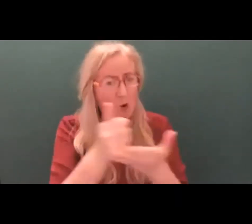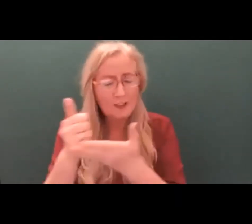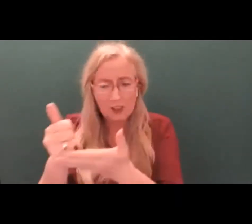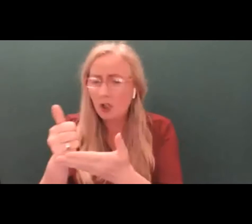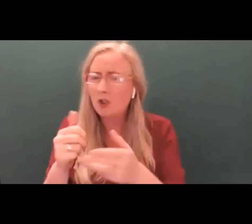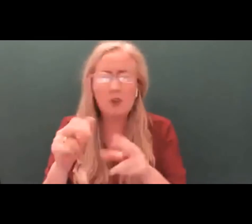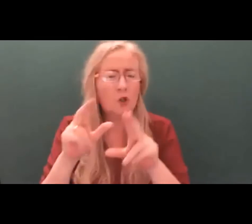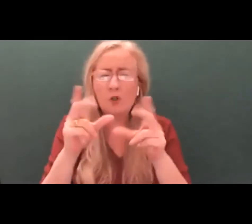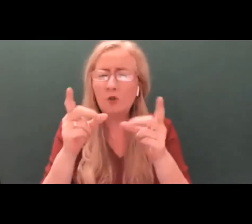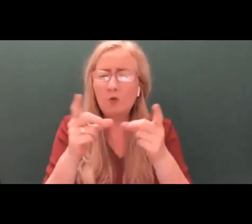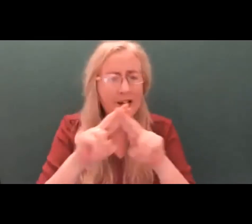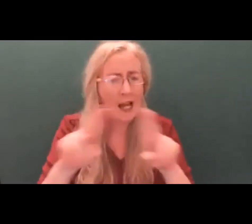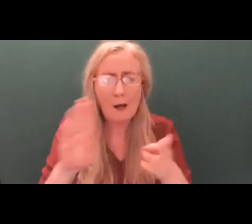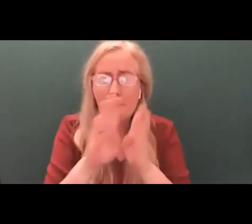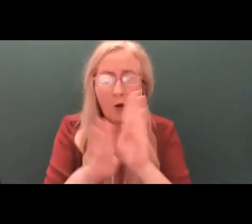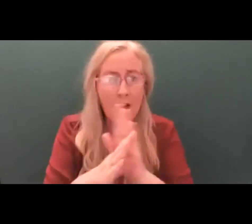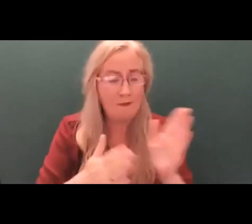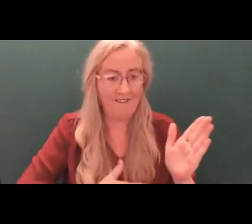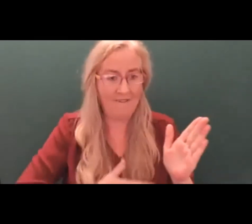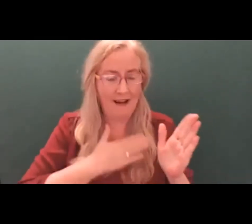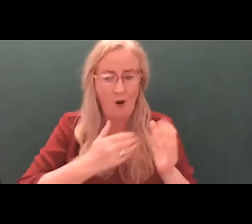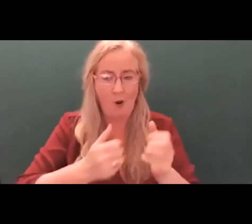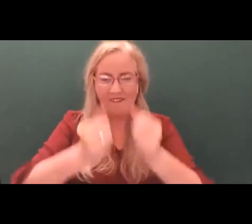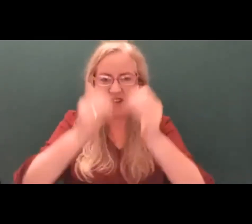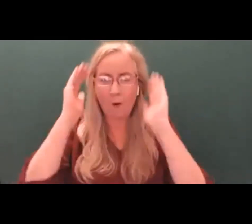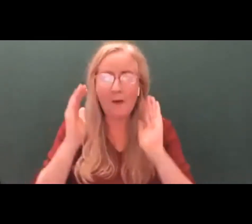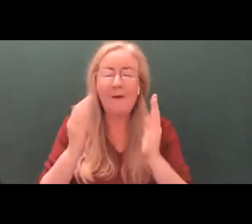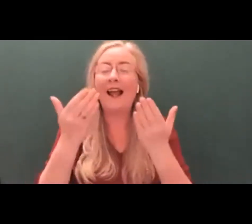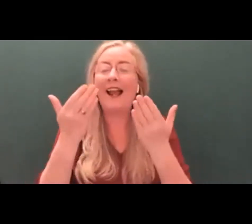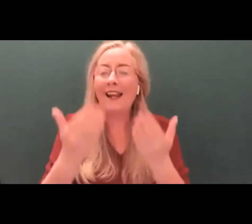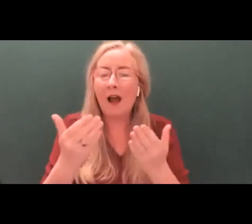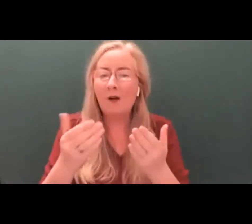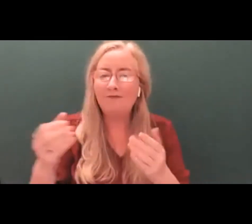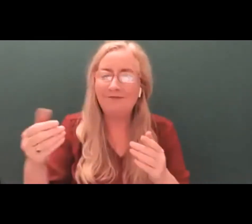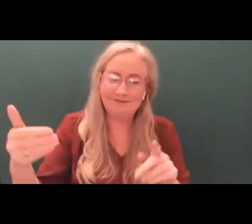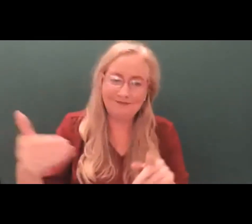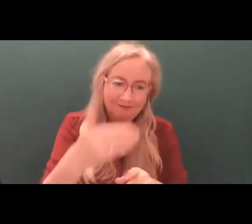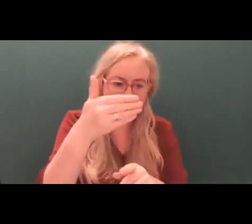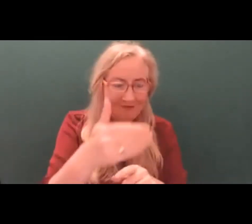too overwhelmed. So I'm just going to share my slides here.